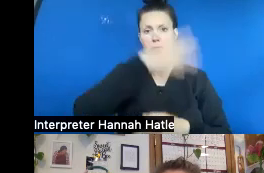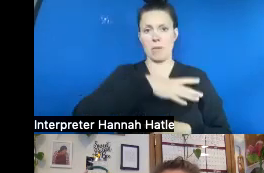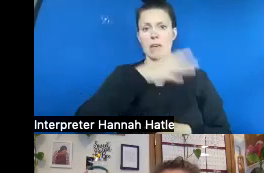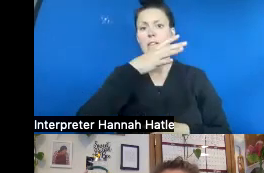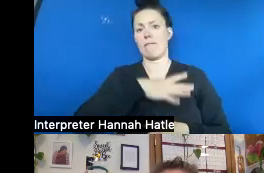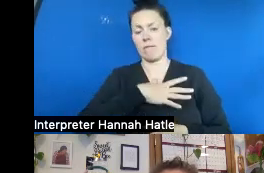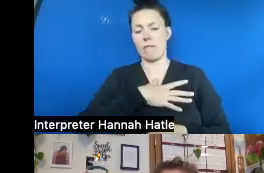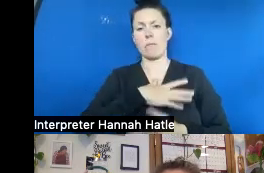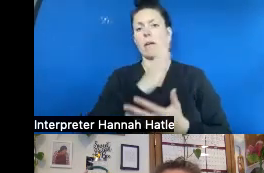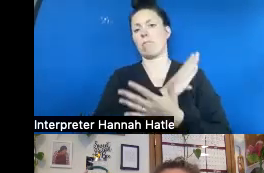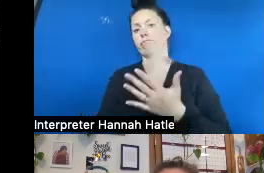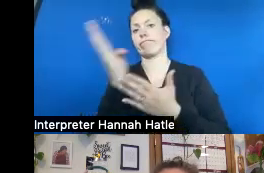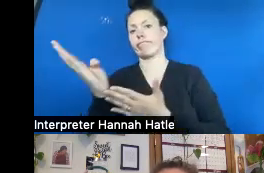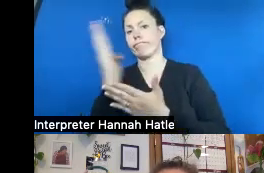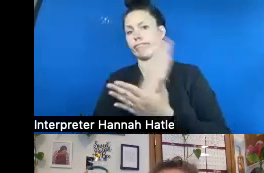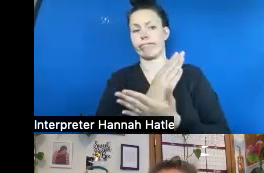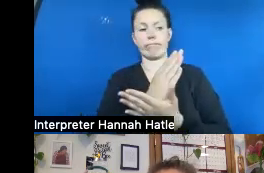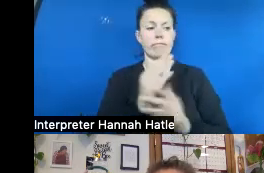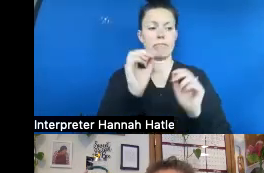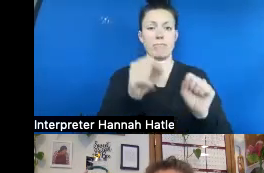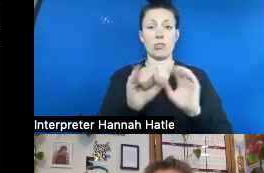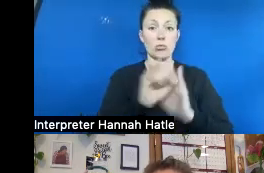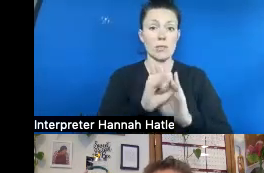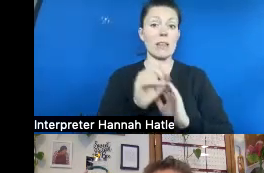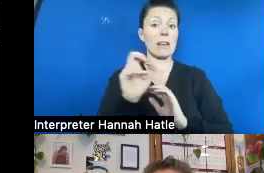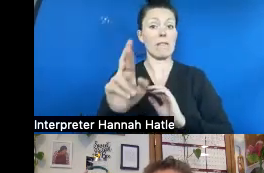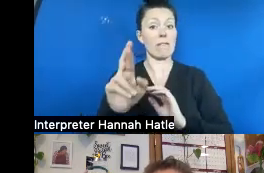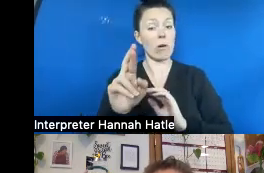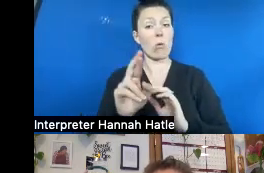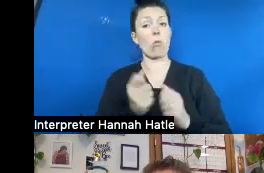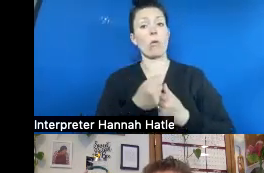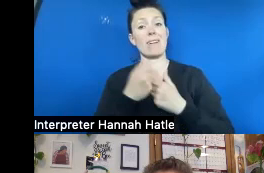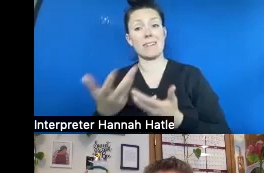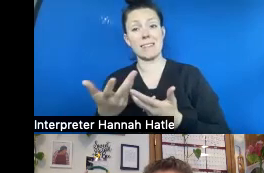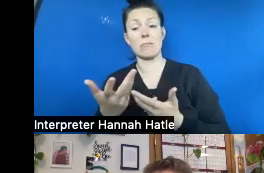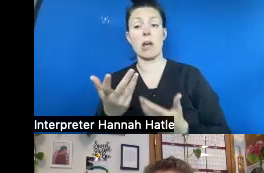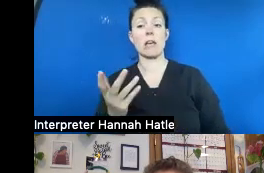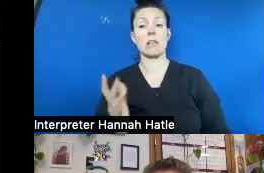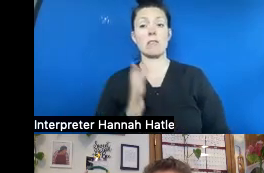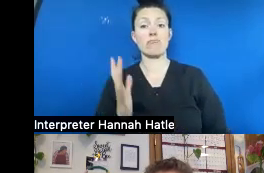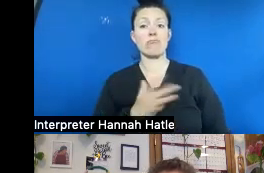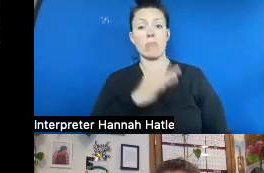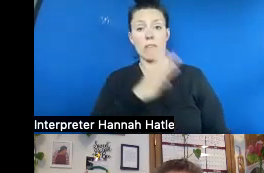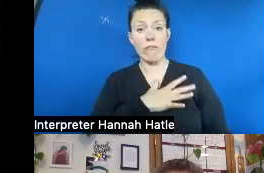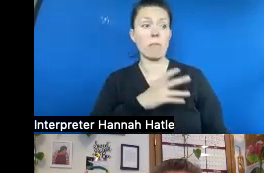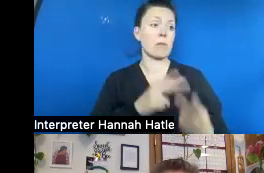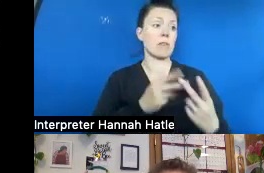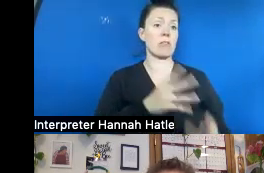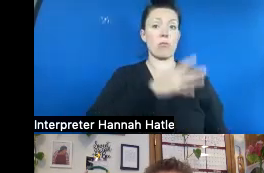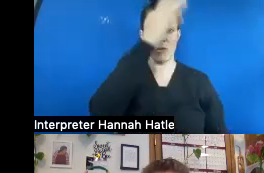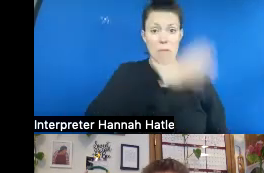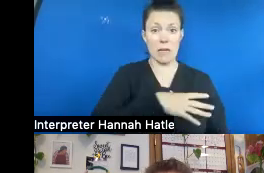the spectrum can identify or express as feminine or masculine or anywhere on that